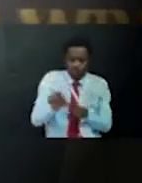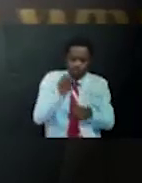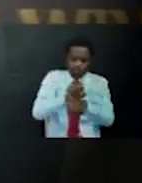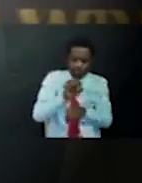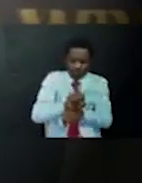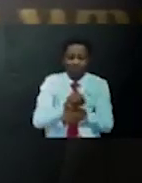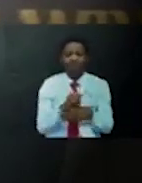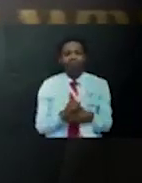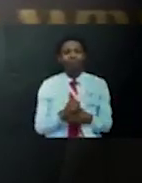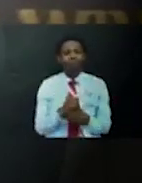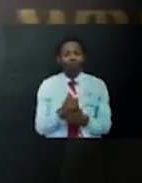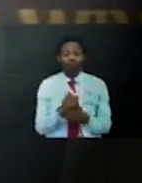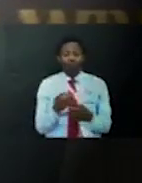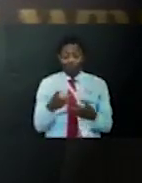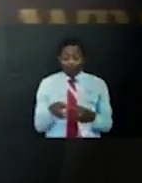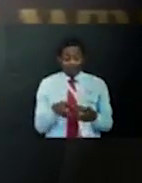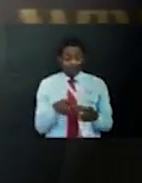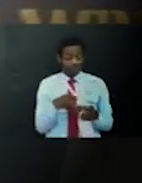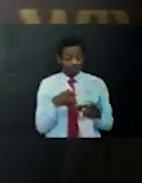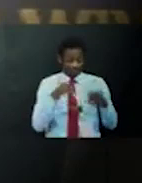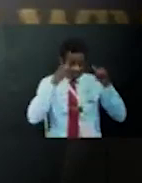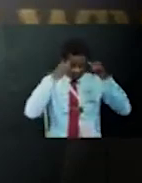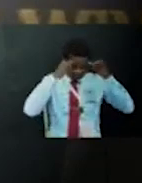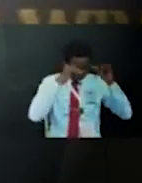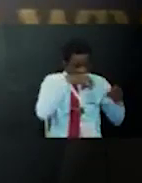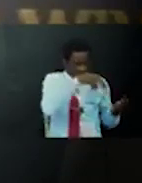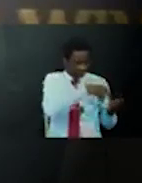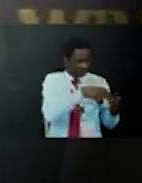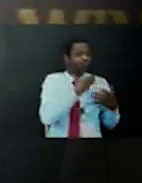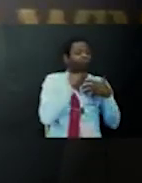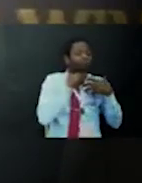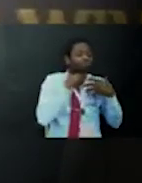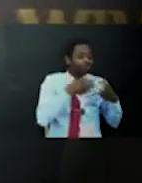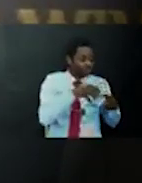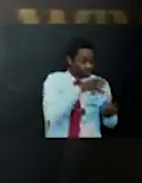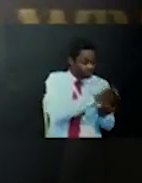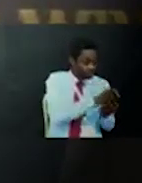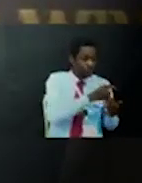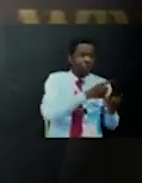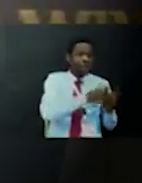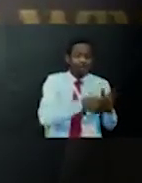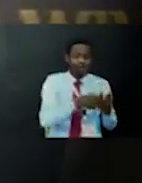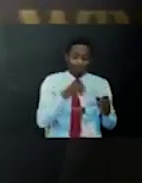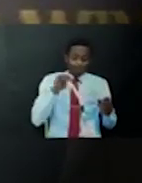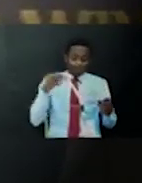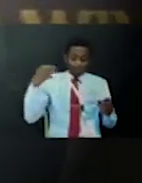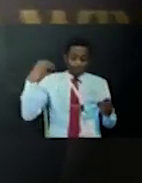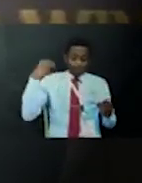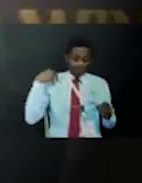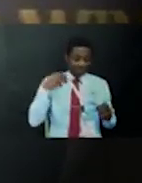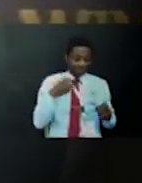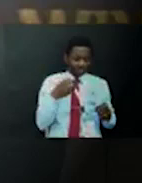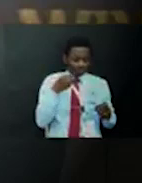the master of this bullock or the owner of the bullock decides not to remove the yoke and he leaves it